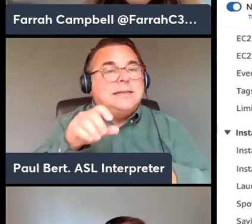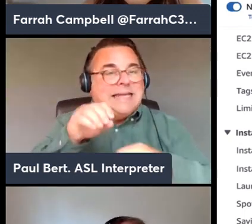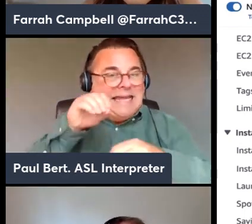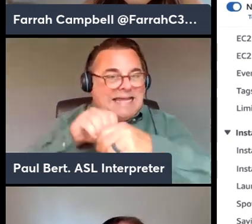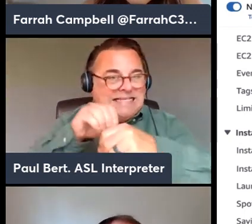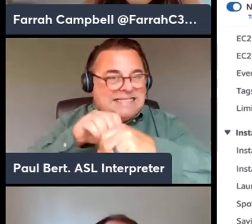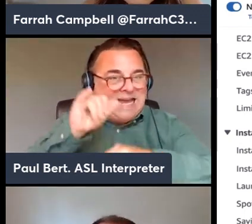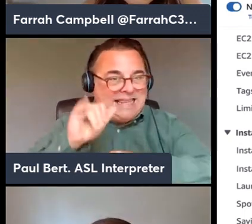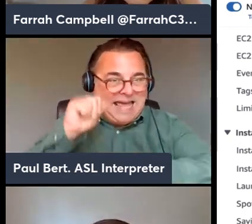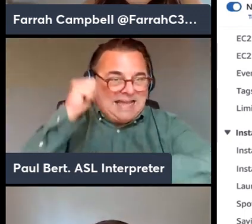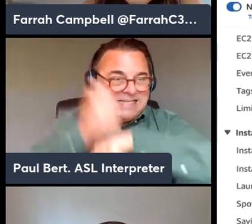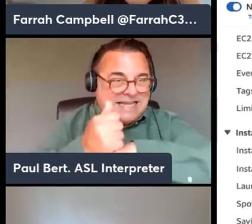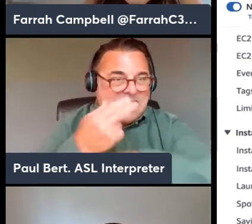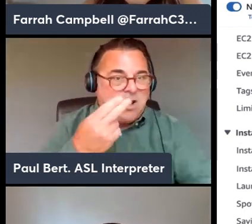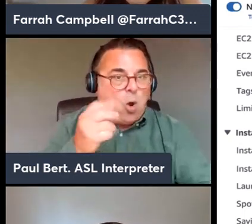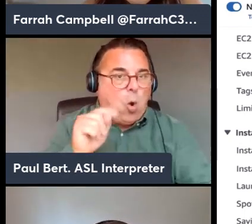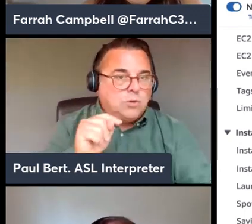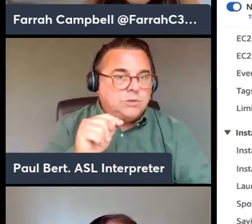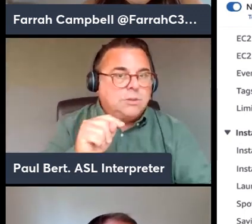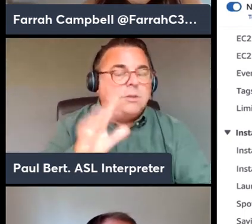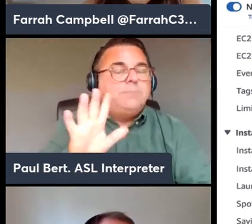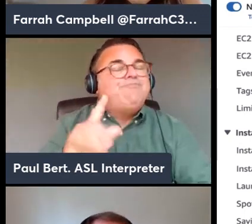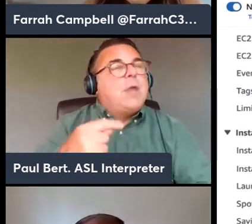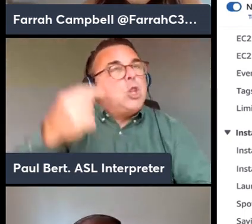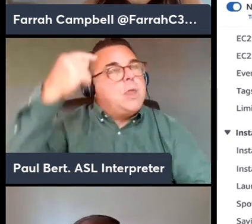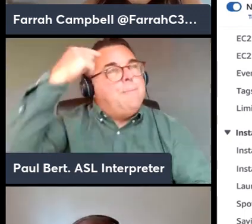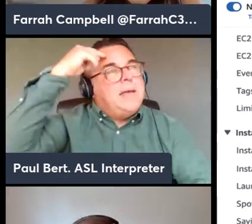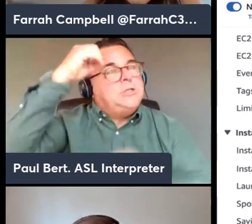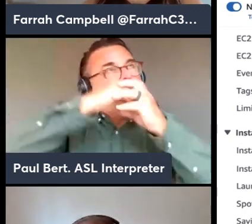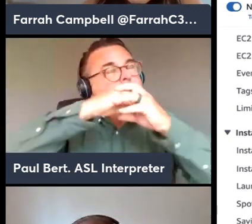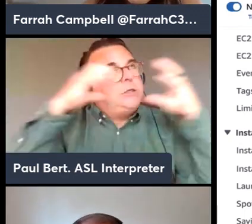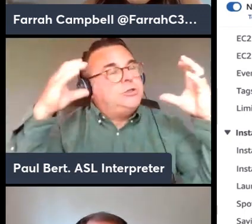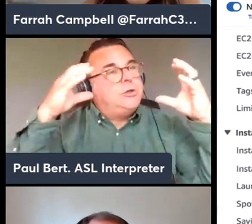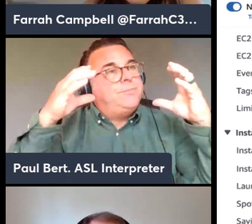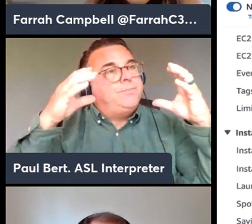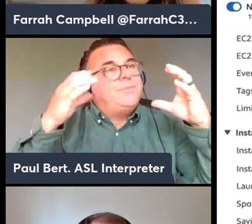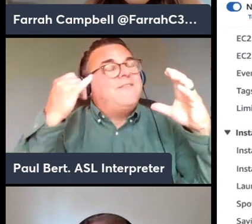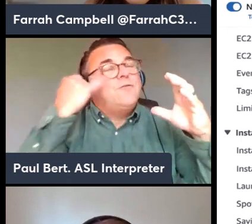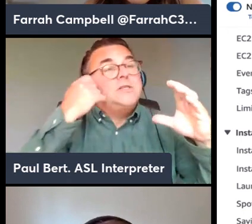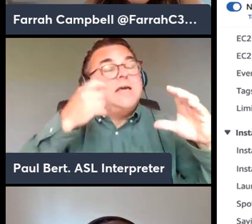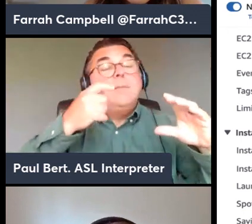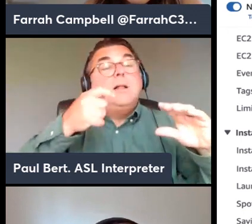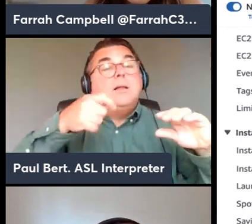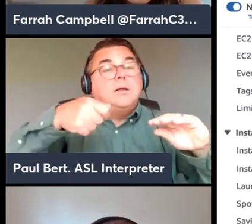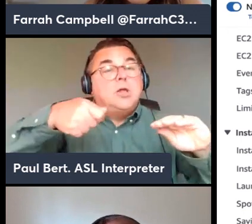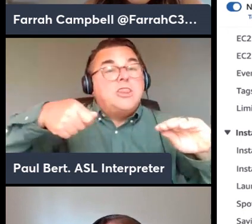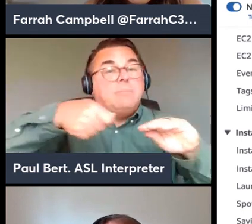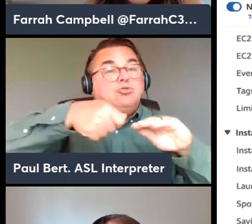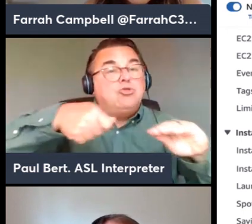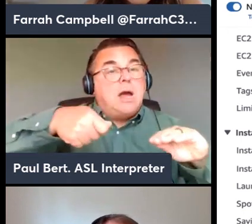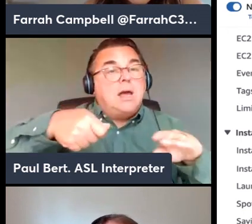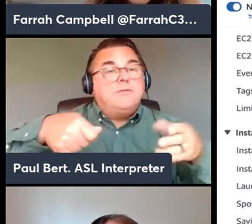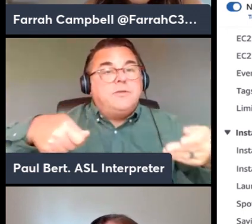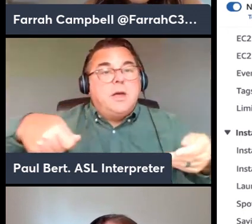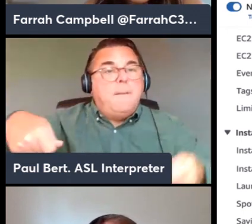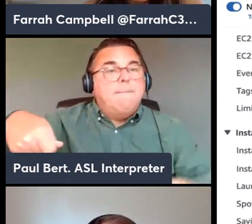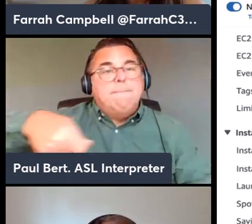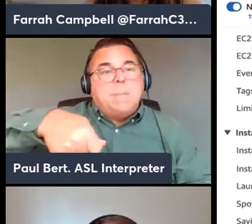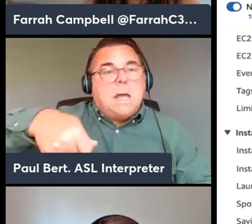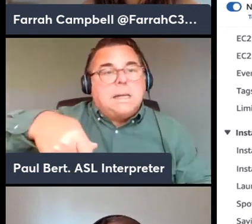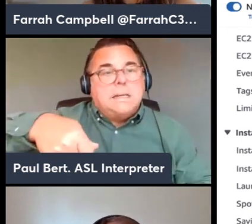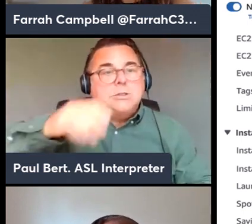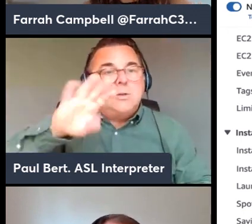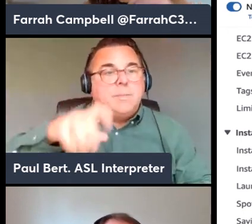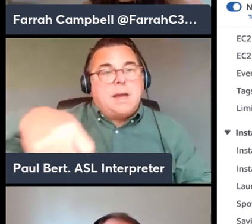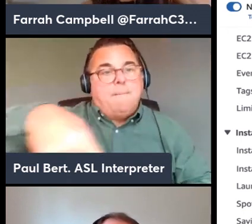dedicated host. All right. And the mental model here is like taking a thumb drive and plugging it back into the Mac